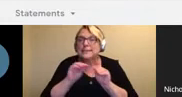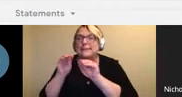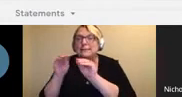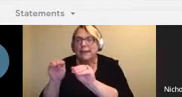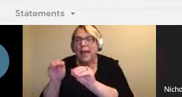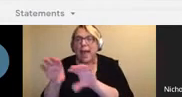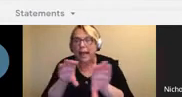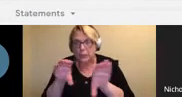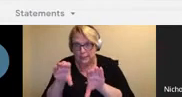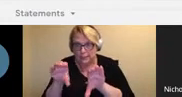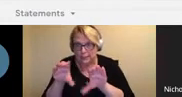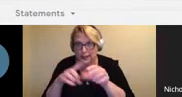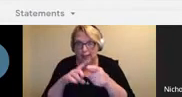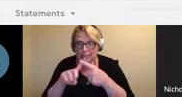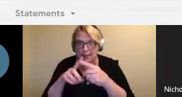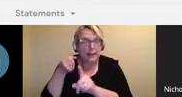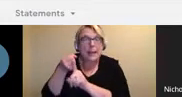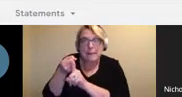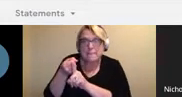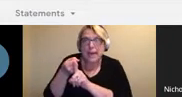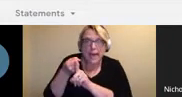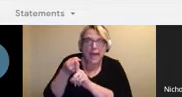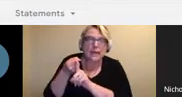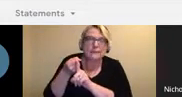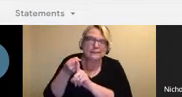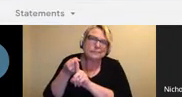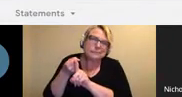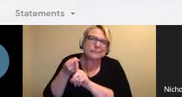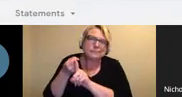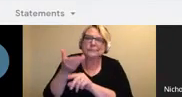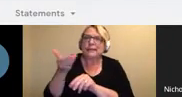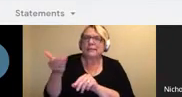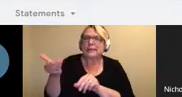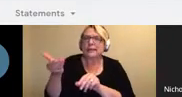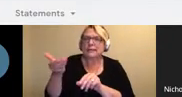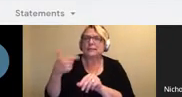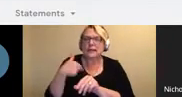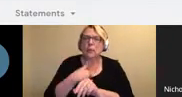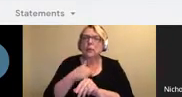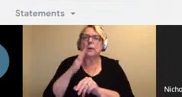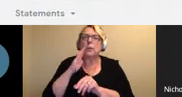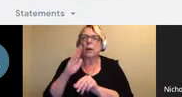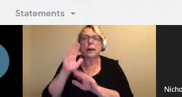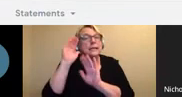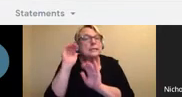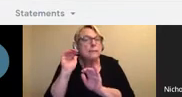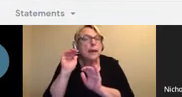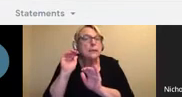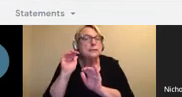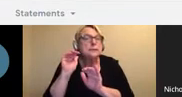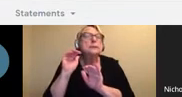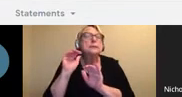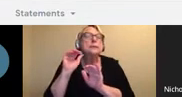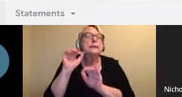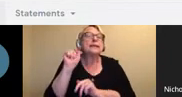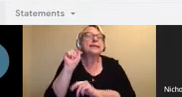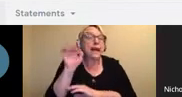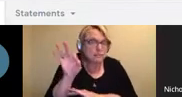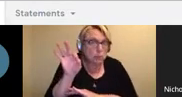impact would be some of the things that we would expect the Bike Ped Task Force to